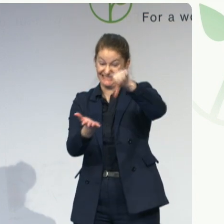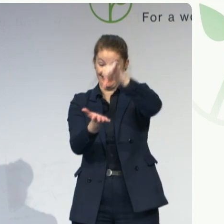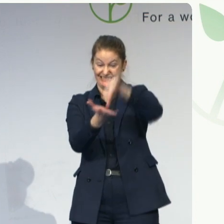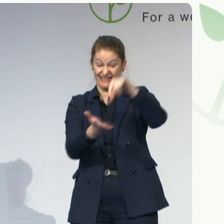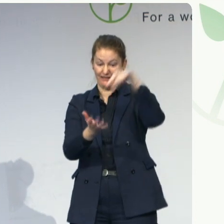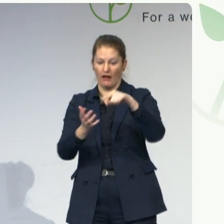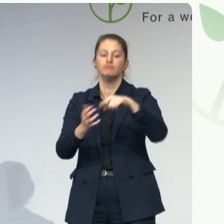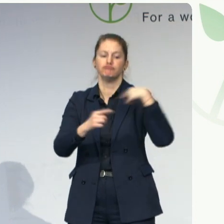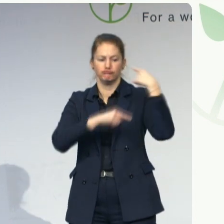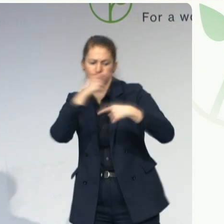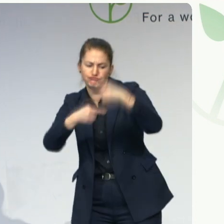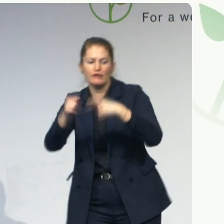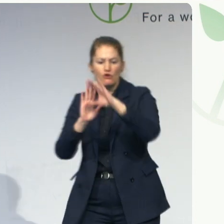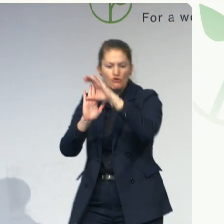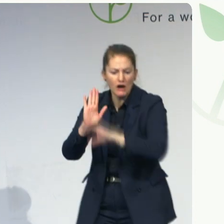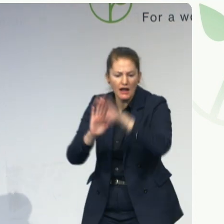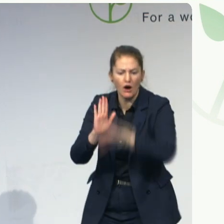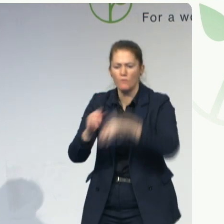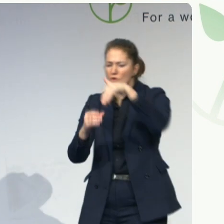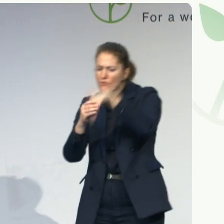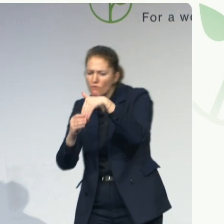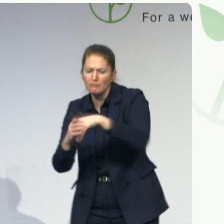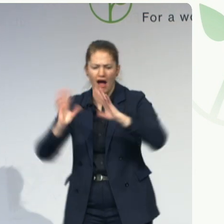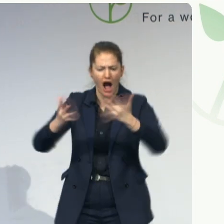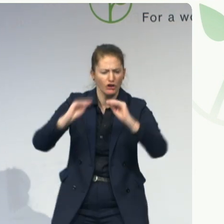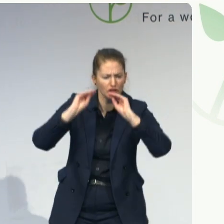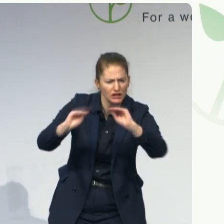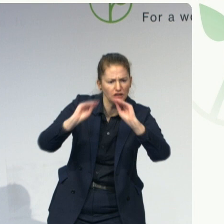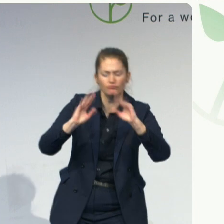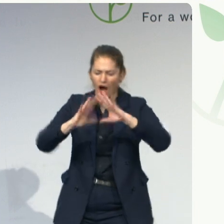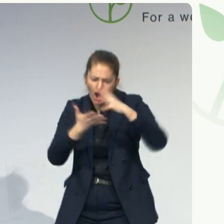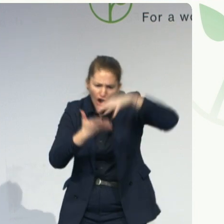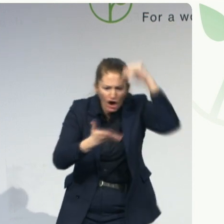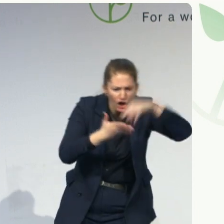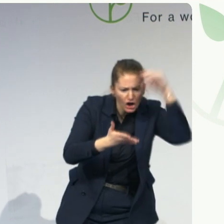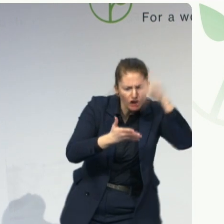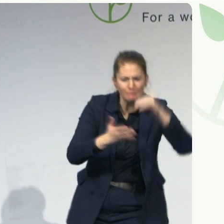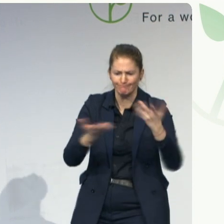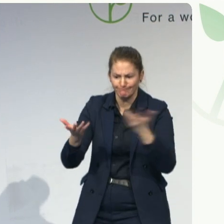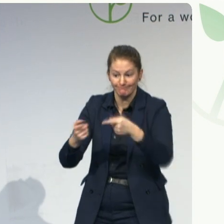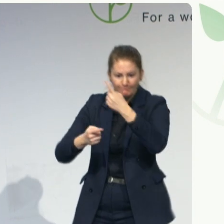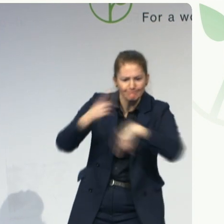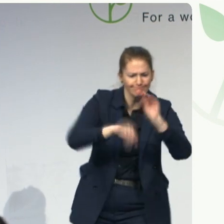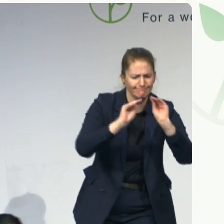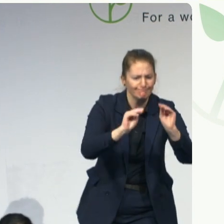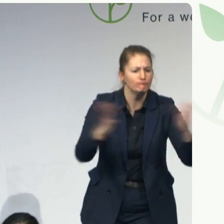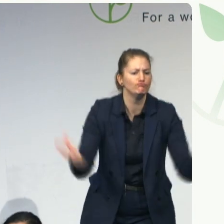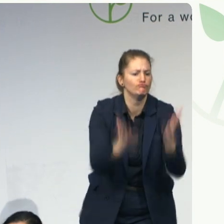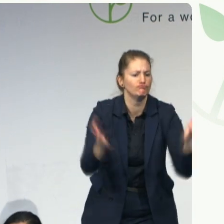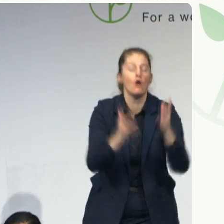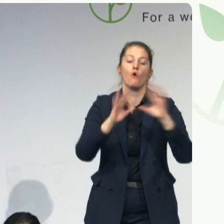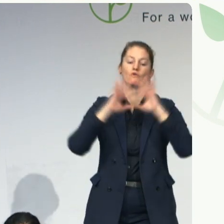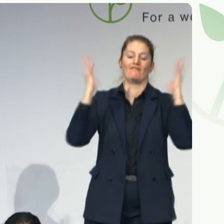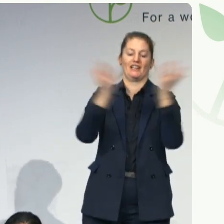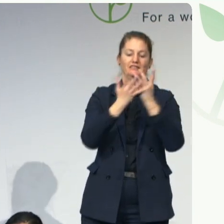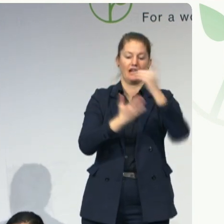curricula, content, and teaching learning methods to train and to promote universal design. Starting with just 2